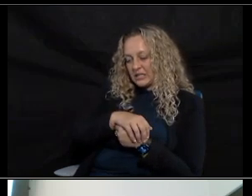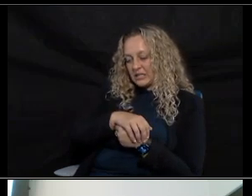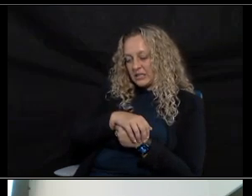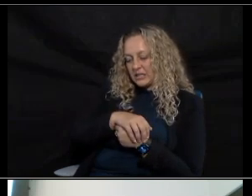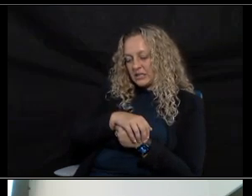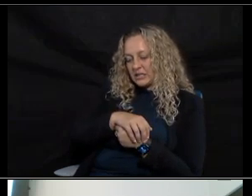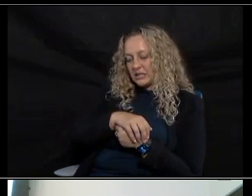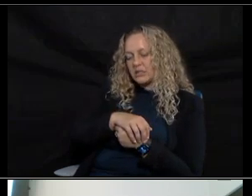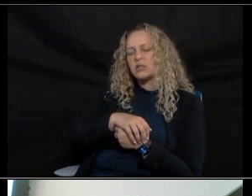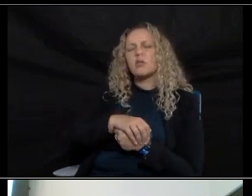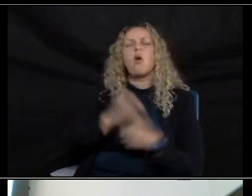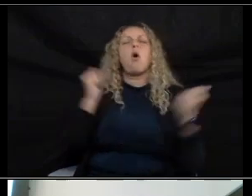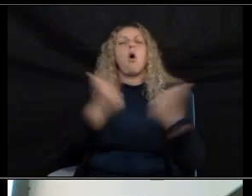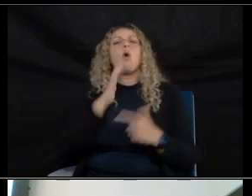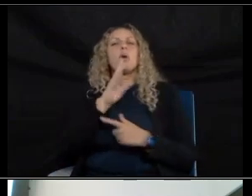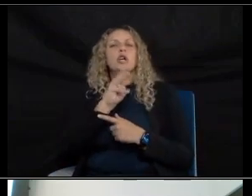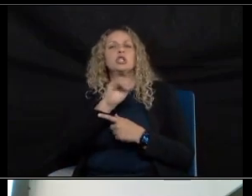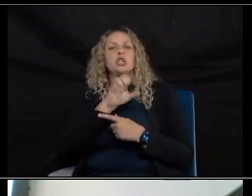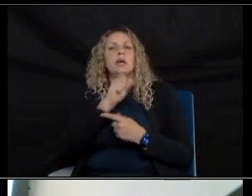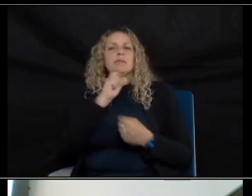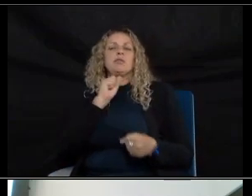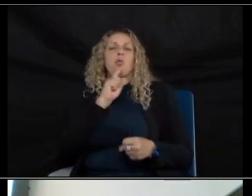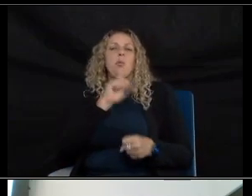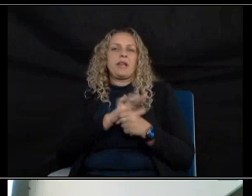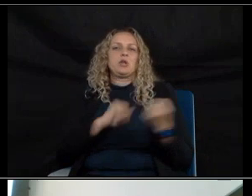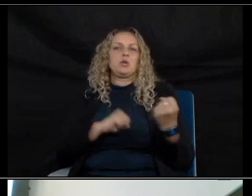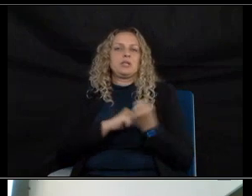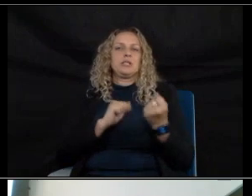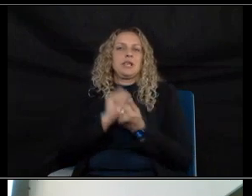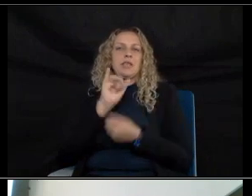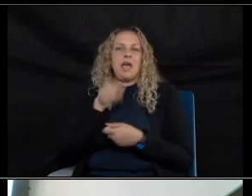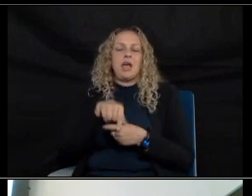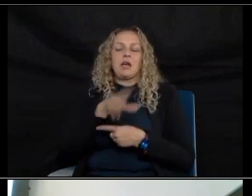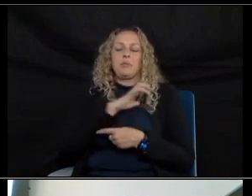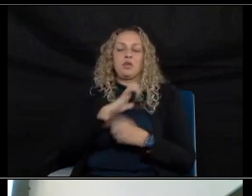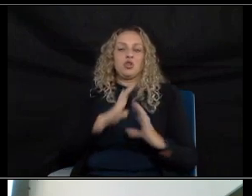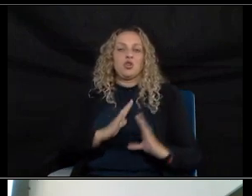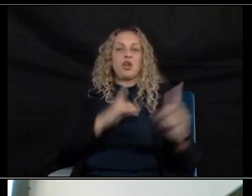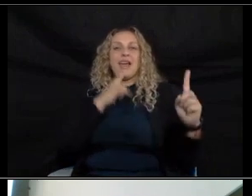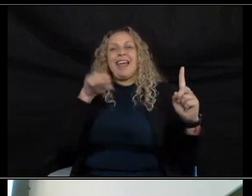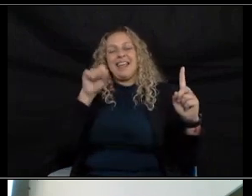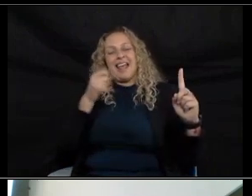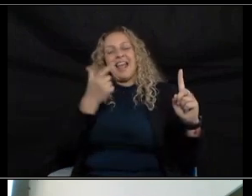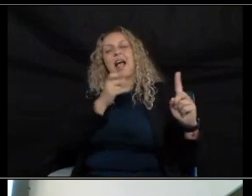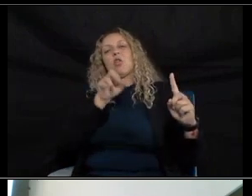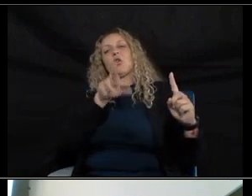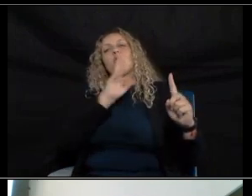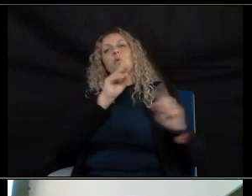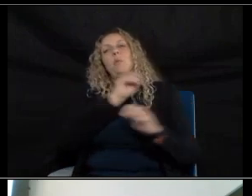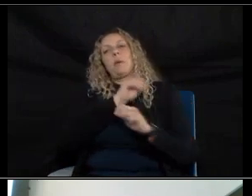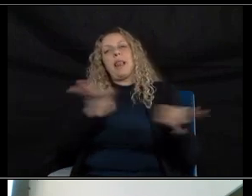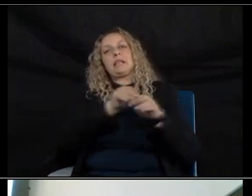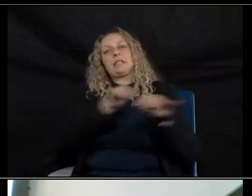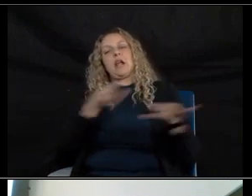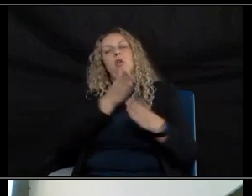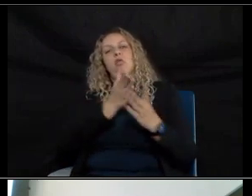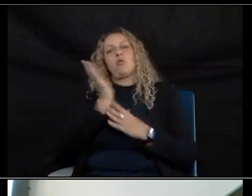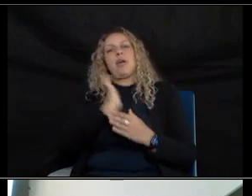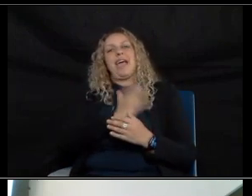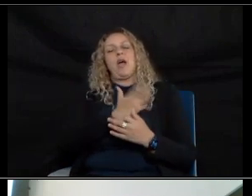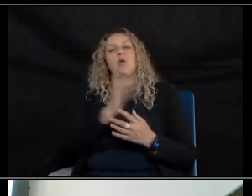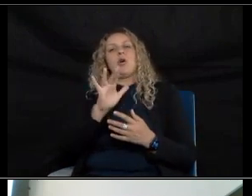We all will. James is committed to assisting us with that, Commissioner. And yes, Eleanor will be certainly blasting it out through